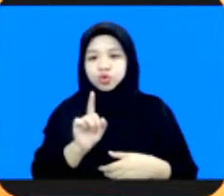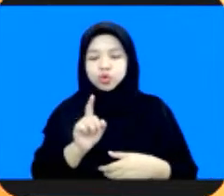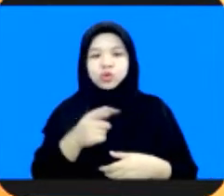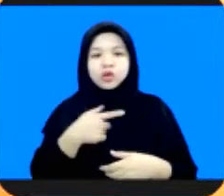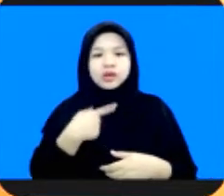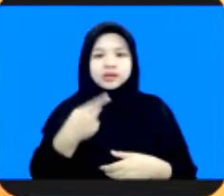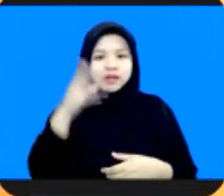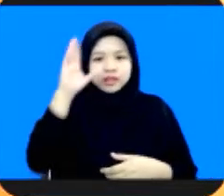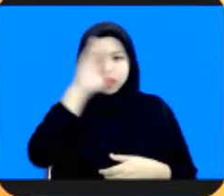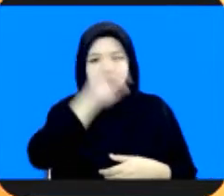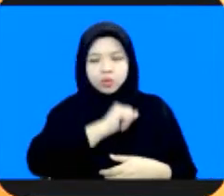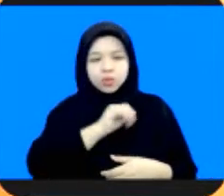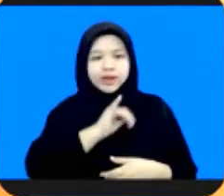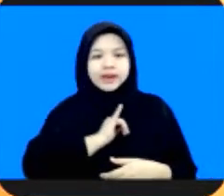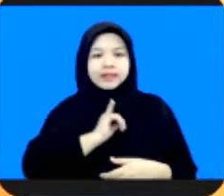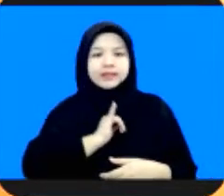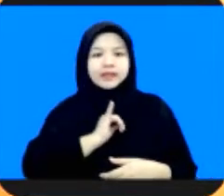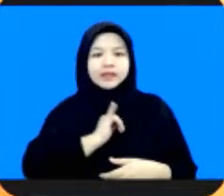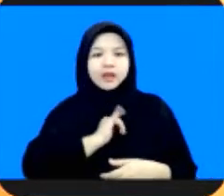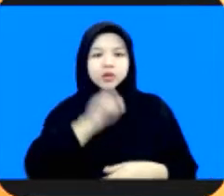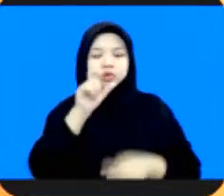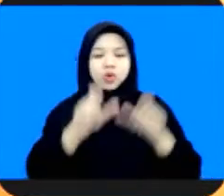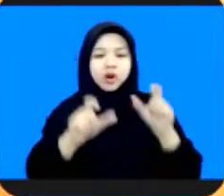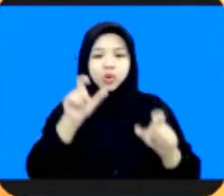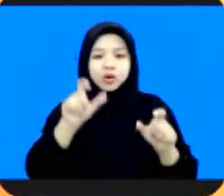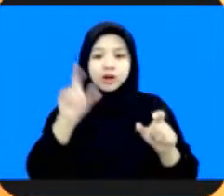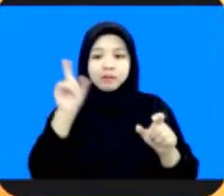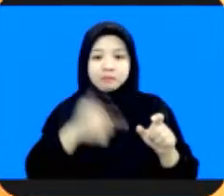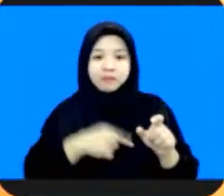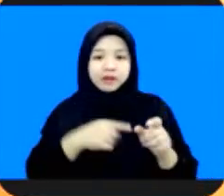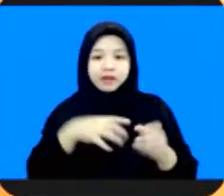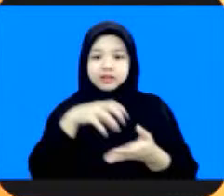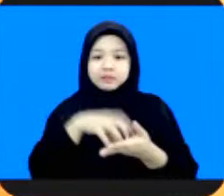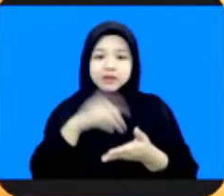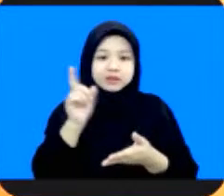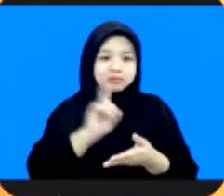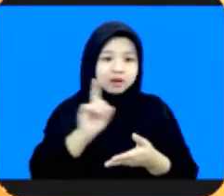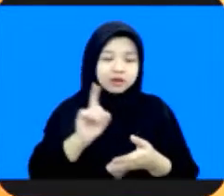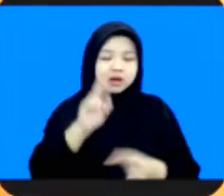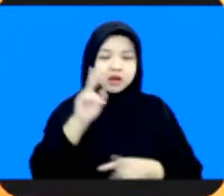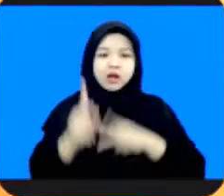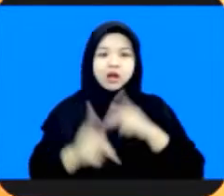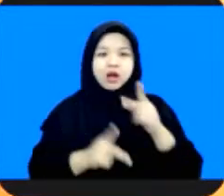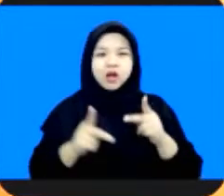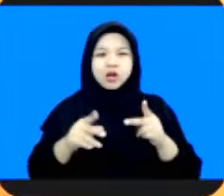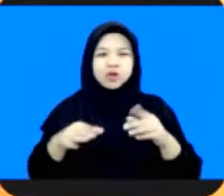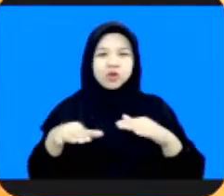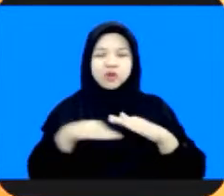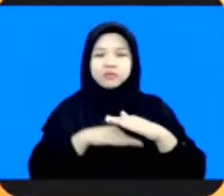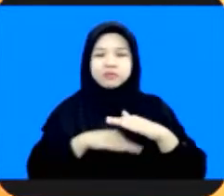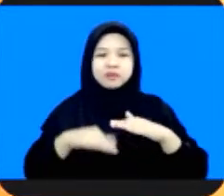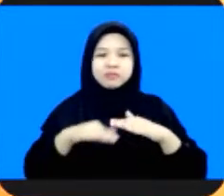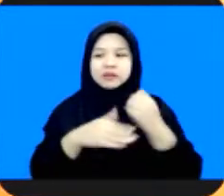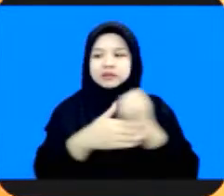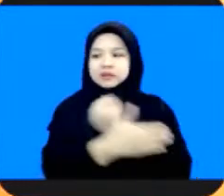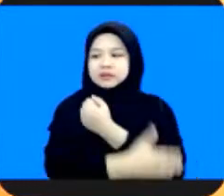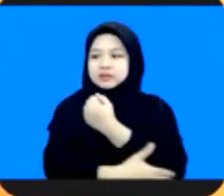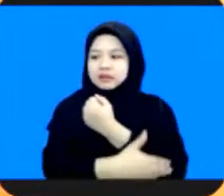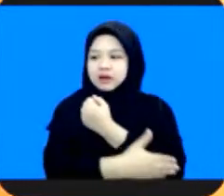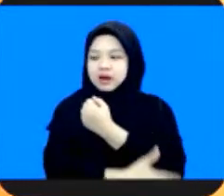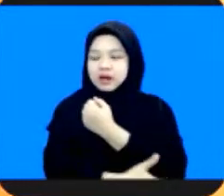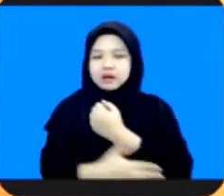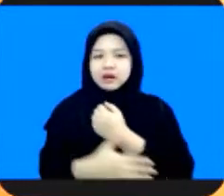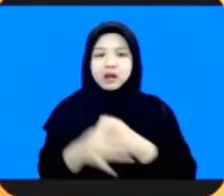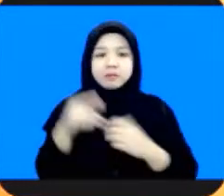people behind it and where they're located. And if they're not based in the country that is actually holding the election, then they are not allowed